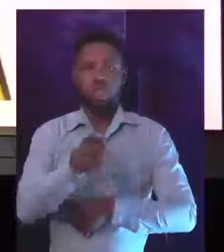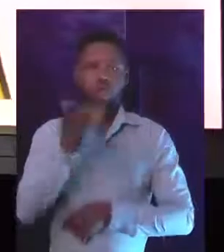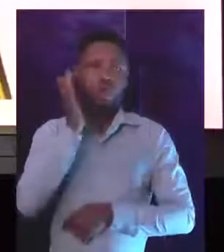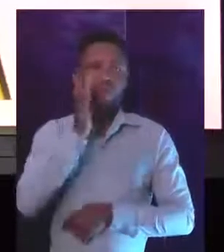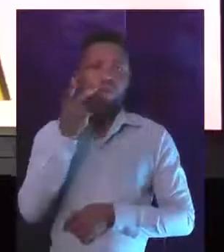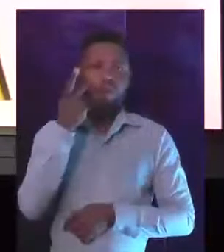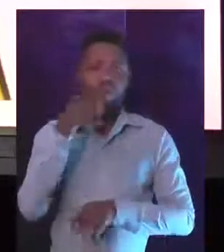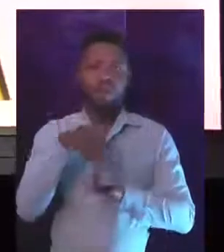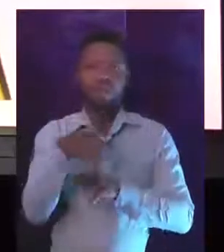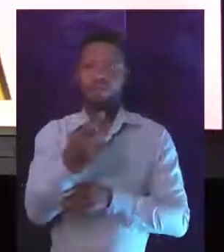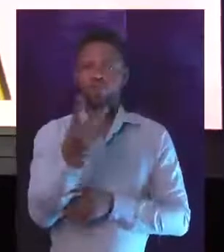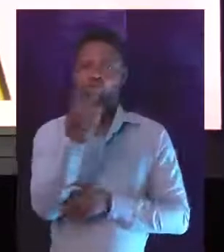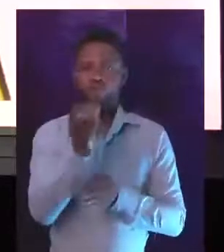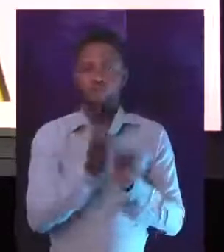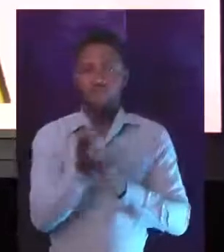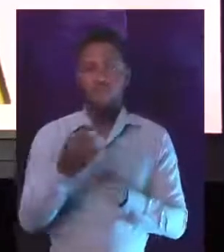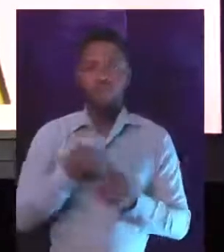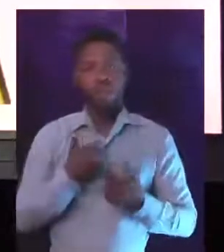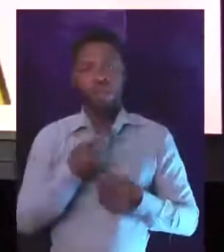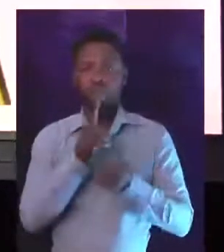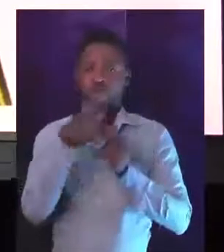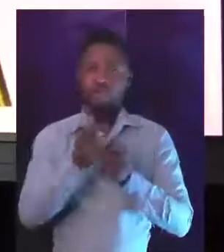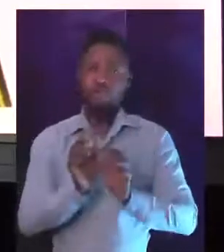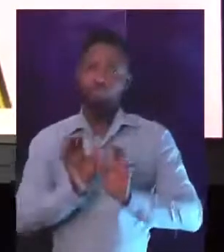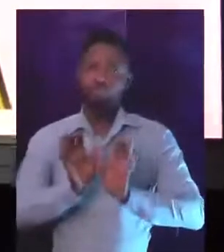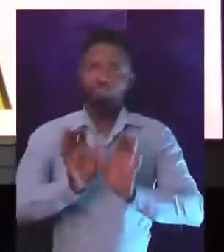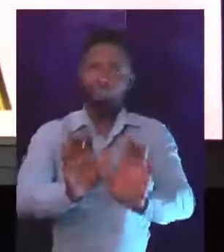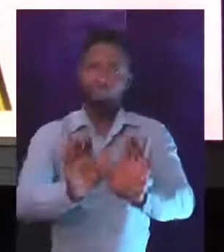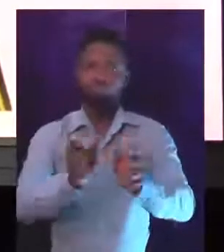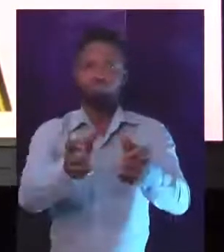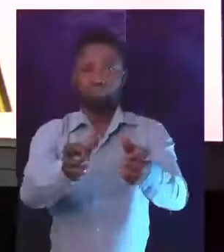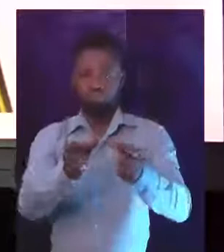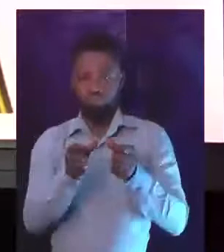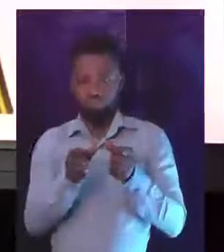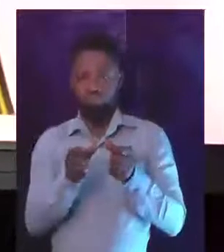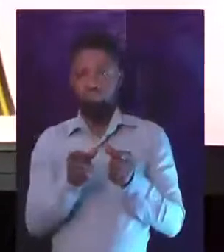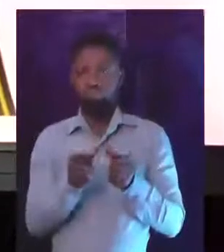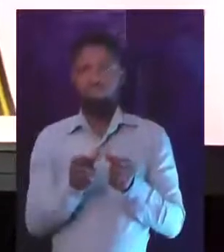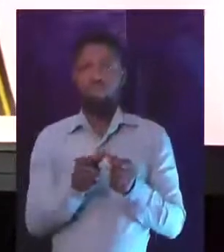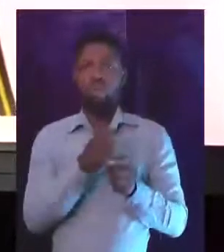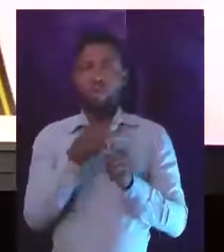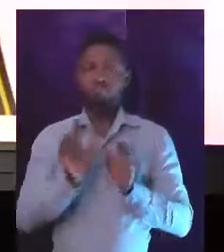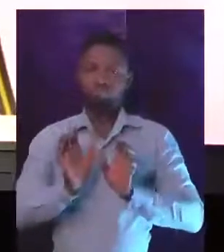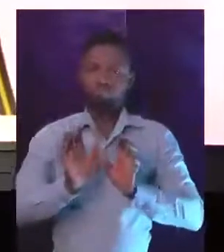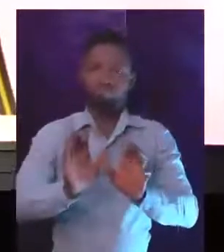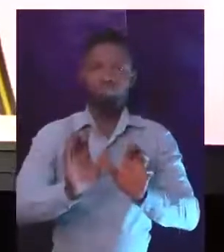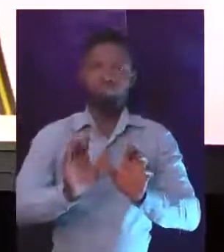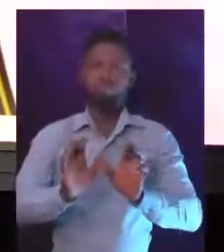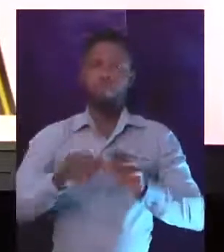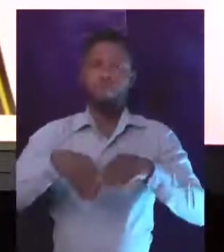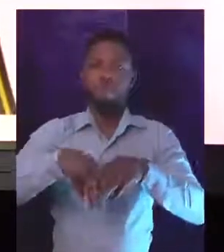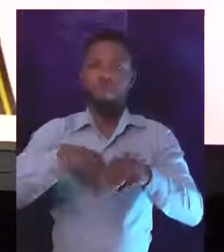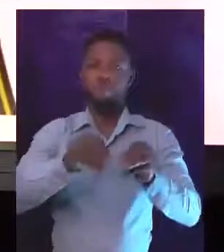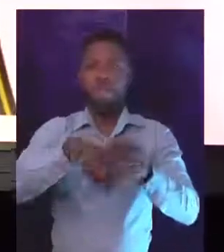we finish for today, we are going to look at the two definitions. We have talked about a push and a pull. When you pull, you draw to